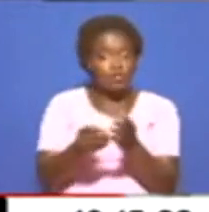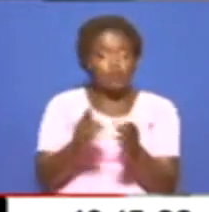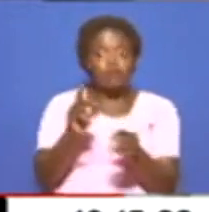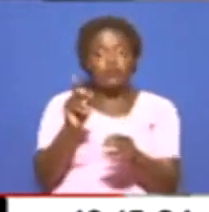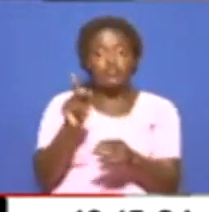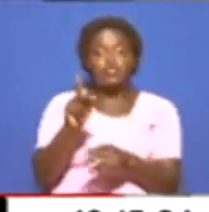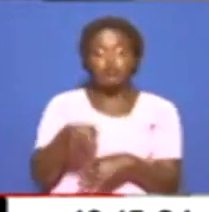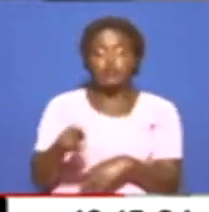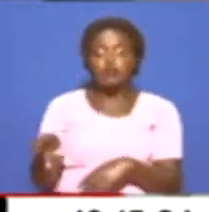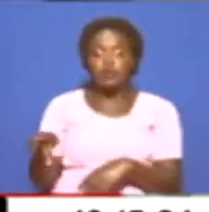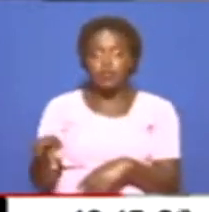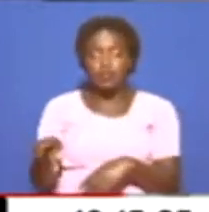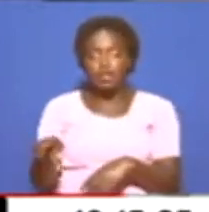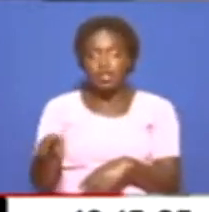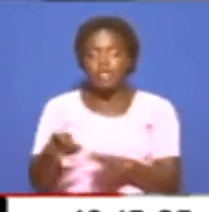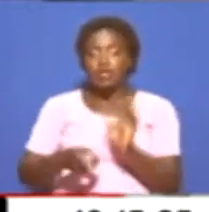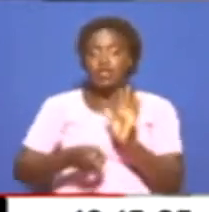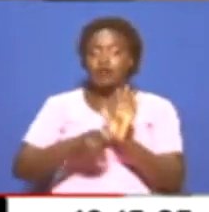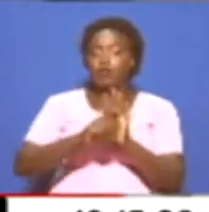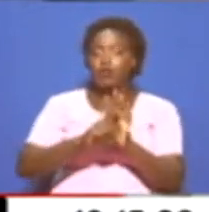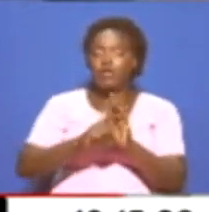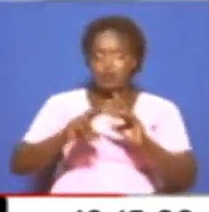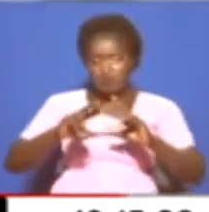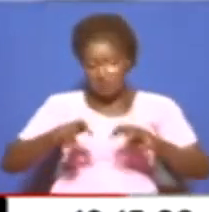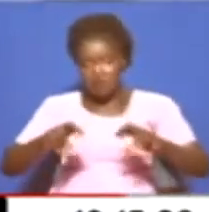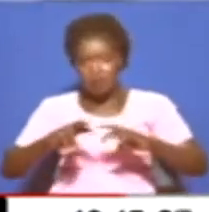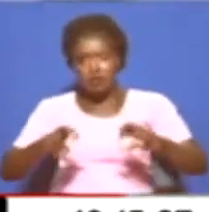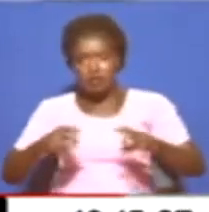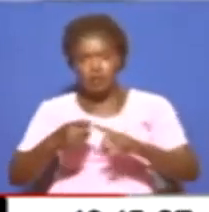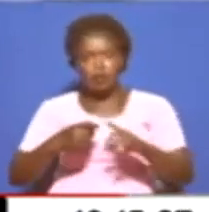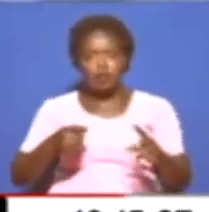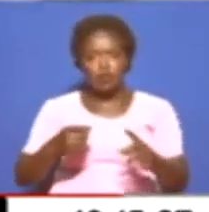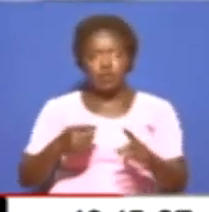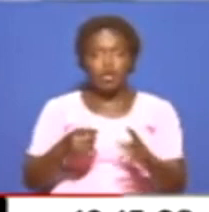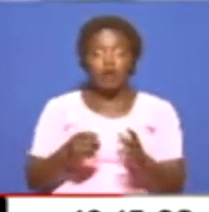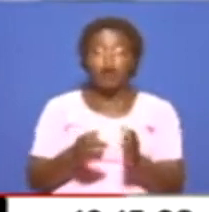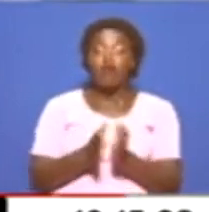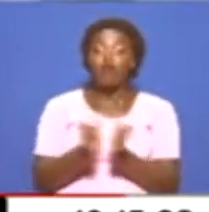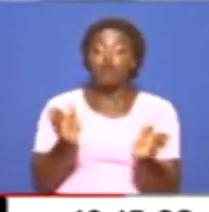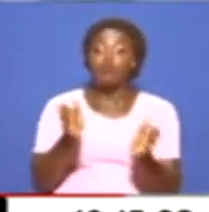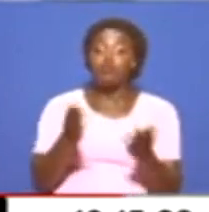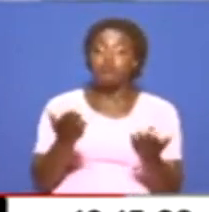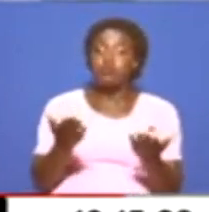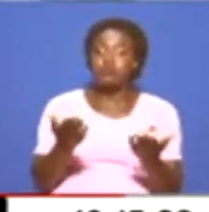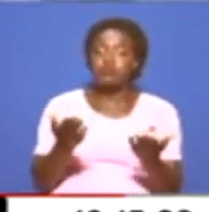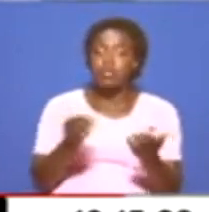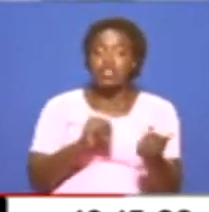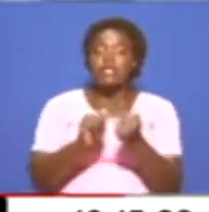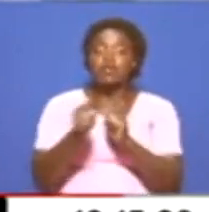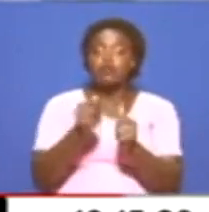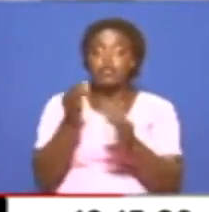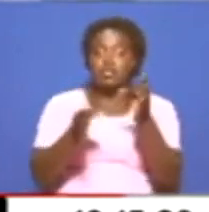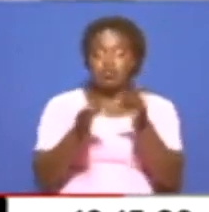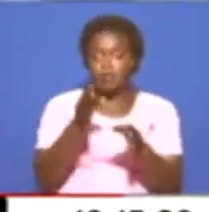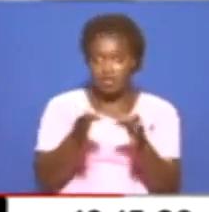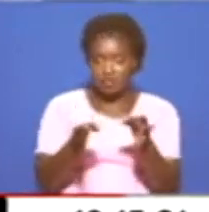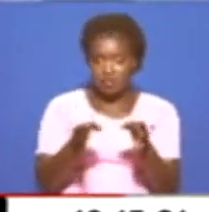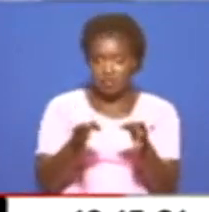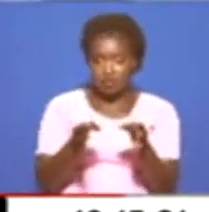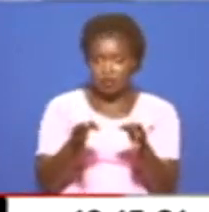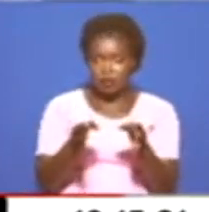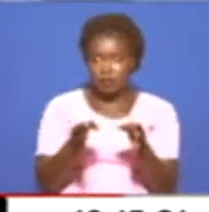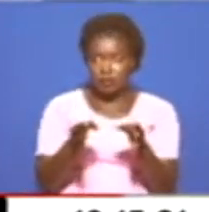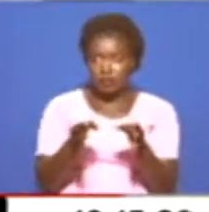that will require an inquiry from the office of the Ombudsman or the office of the Administrative Justice, so that some